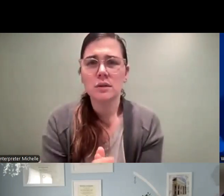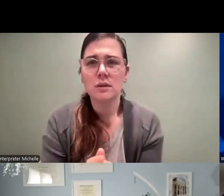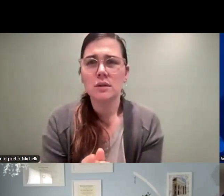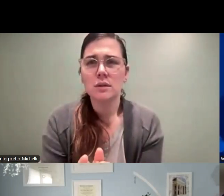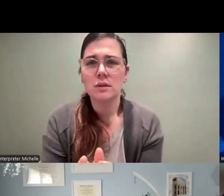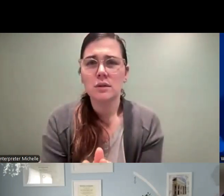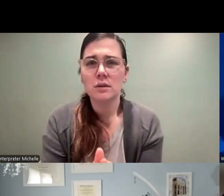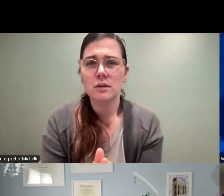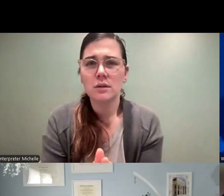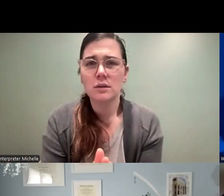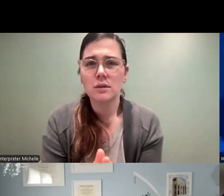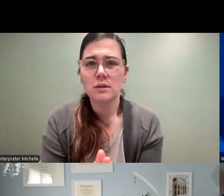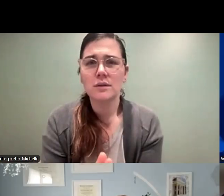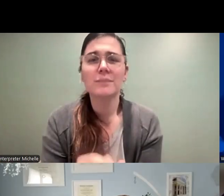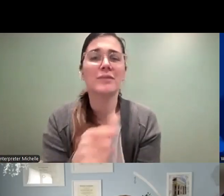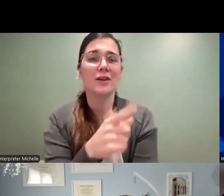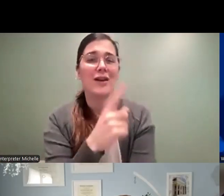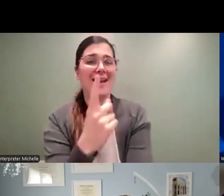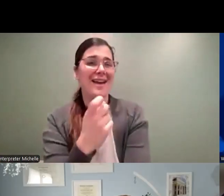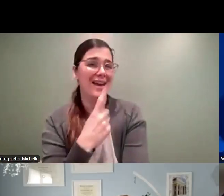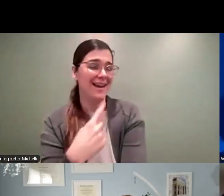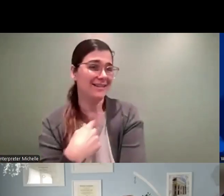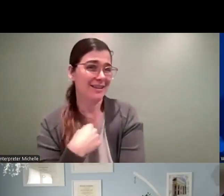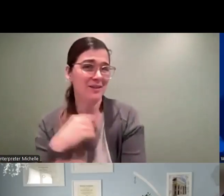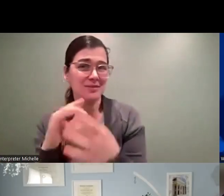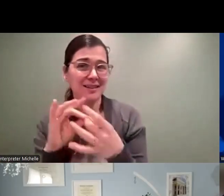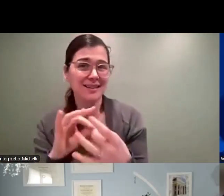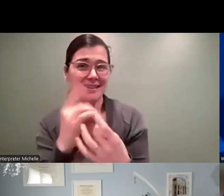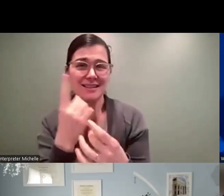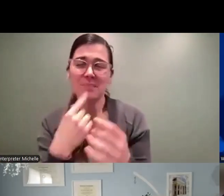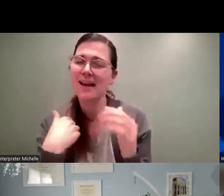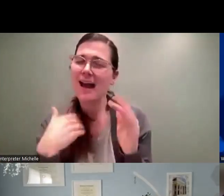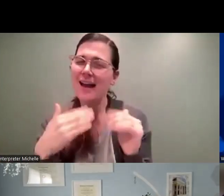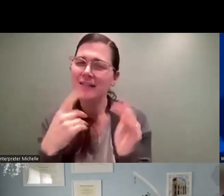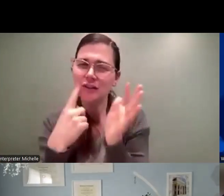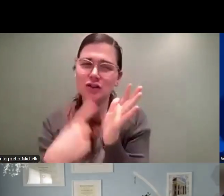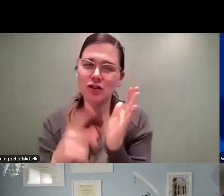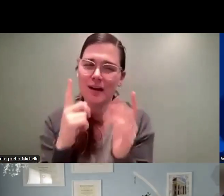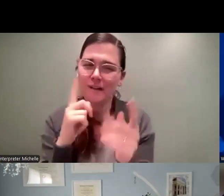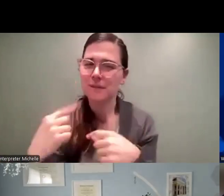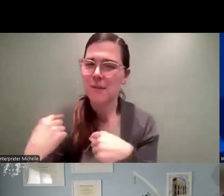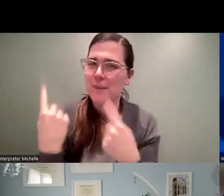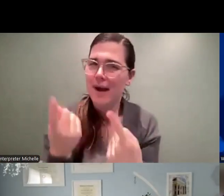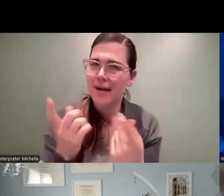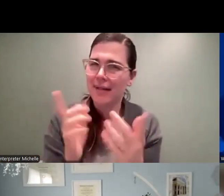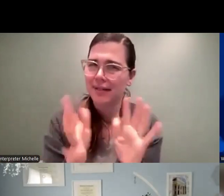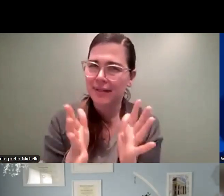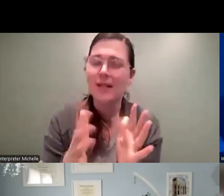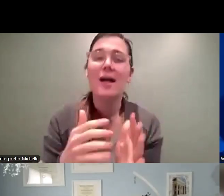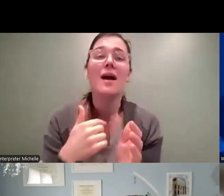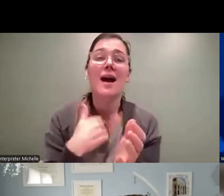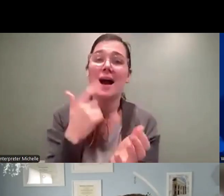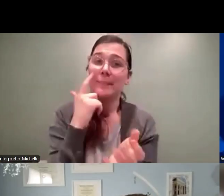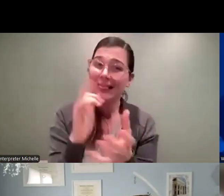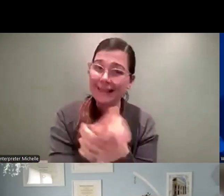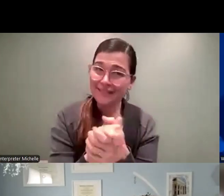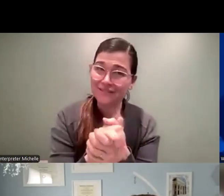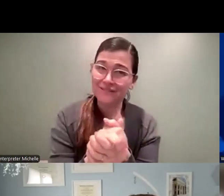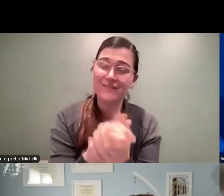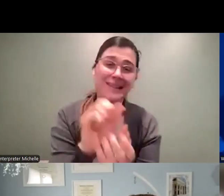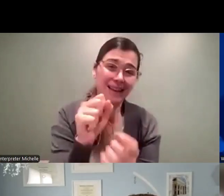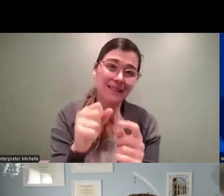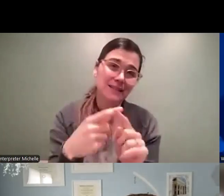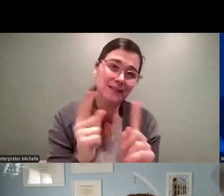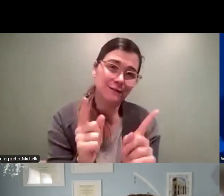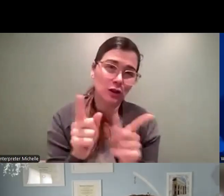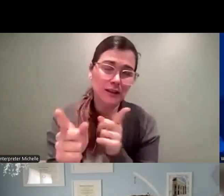You're quizzing me on something that I haven't looked into for a while. I believe so, but I haven't looked